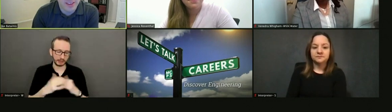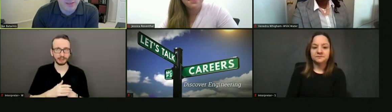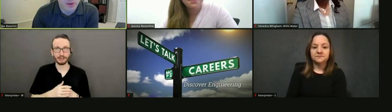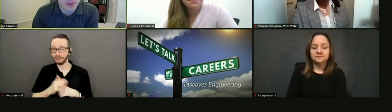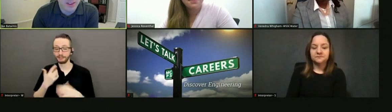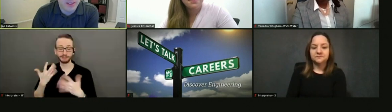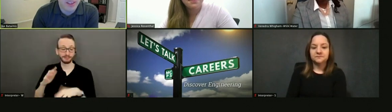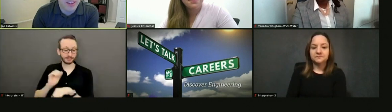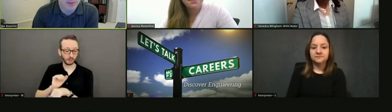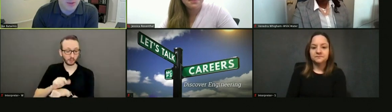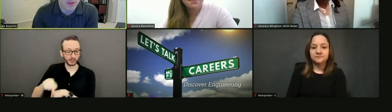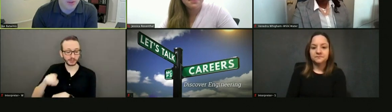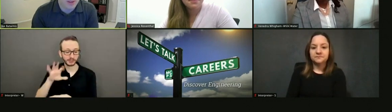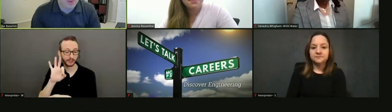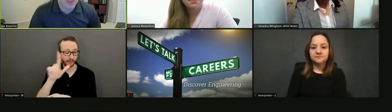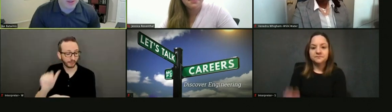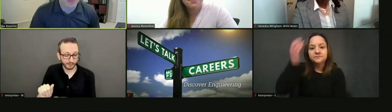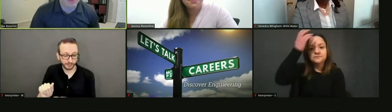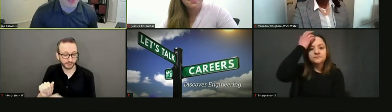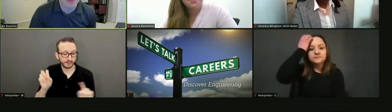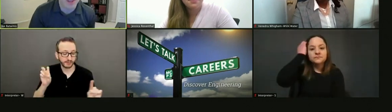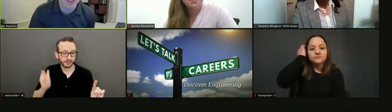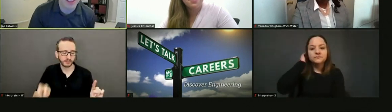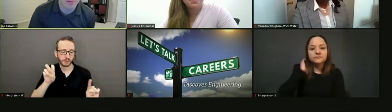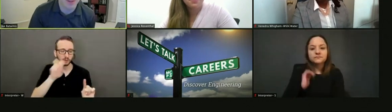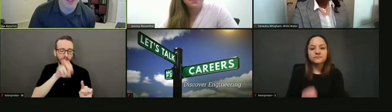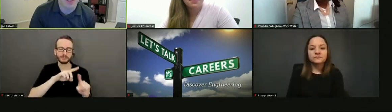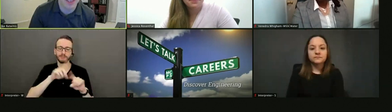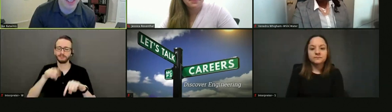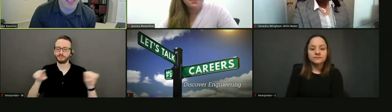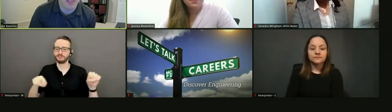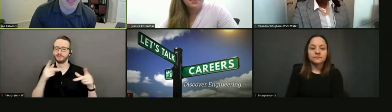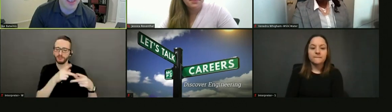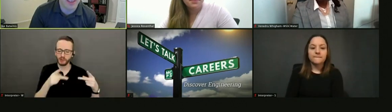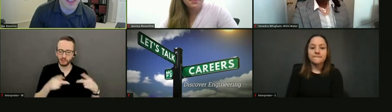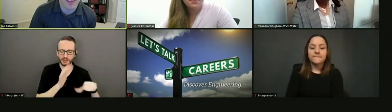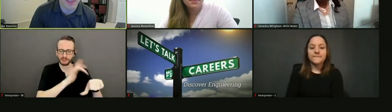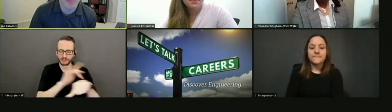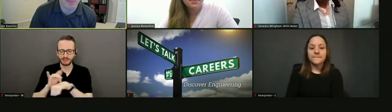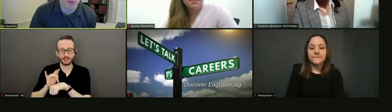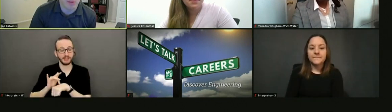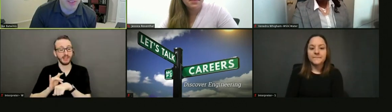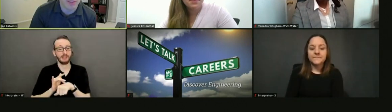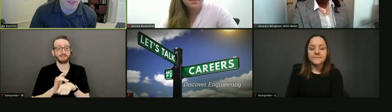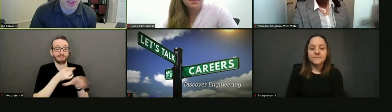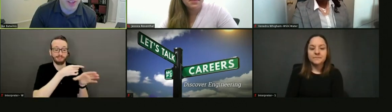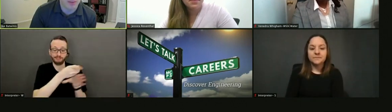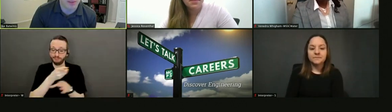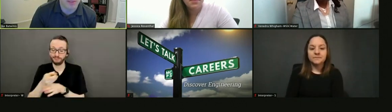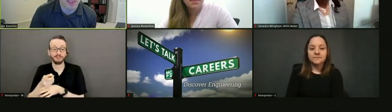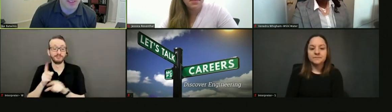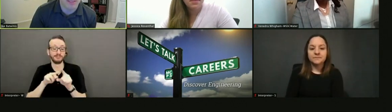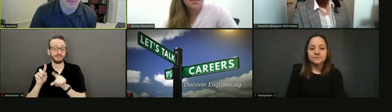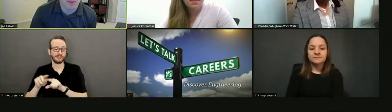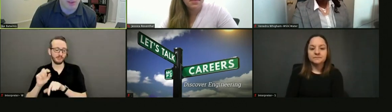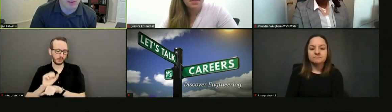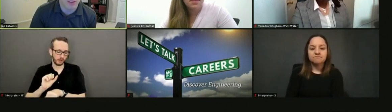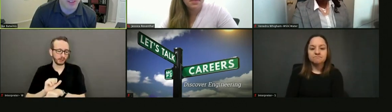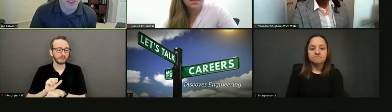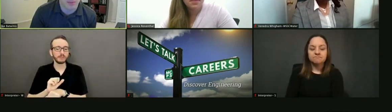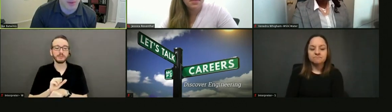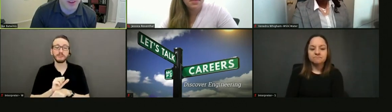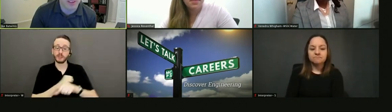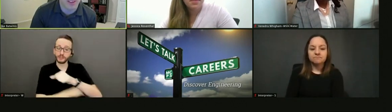in Florida. So I've worked in a bunch of different places on a bunch of different stuff, doing different jobs,